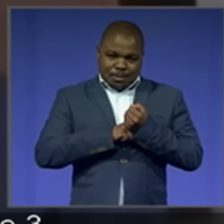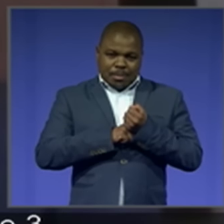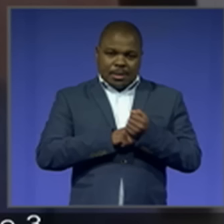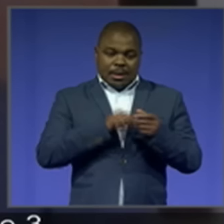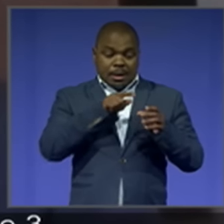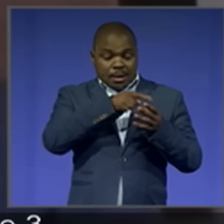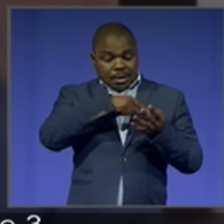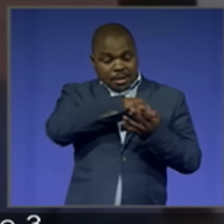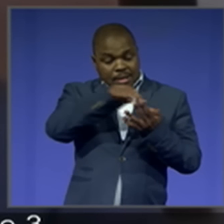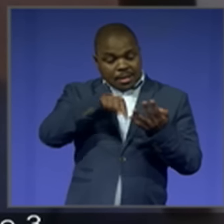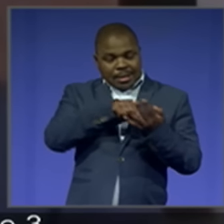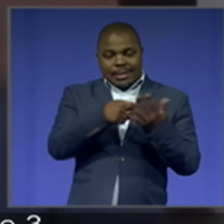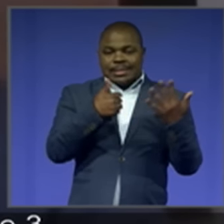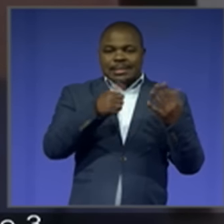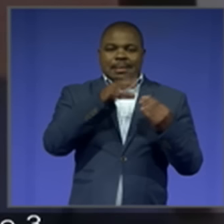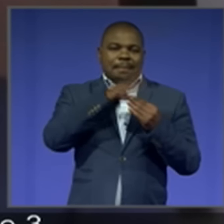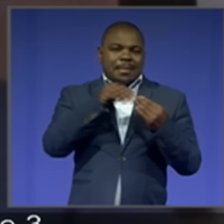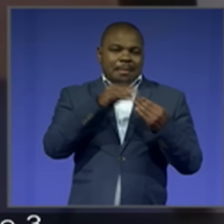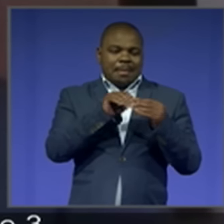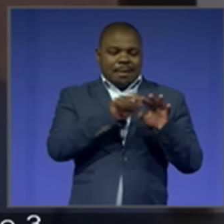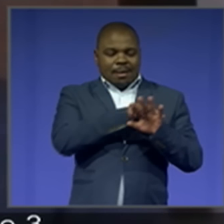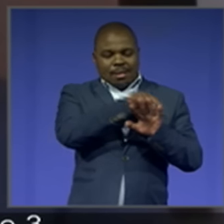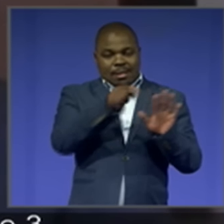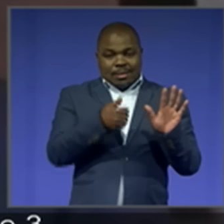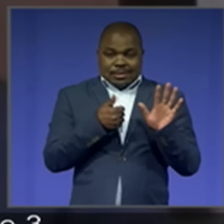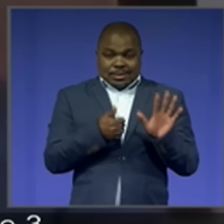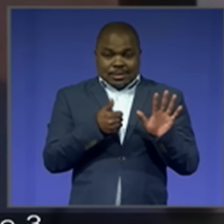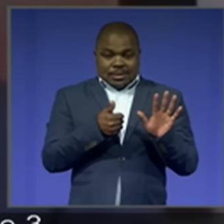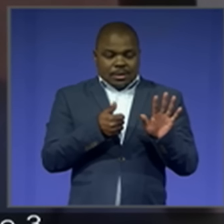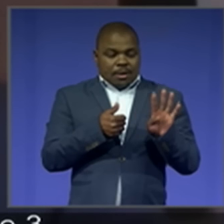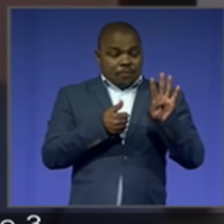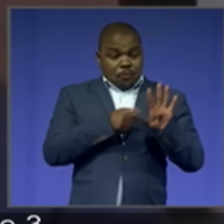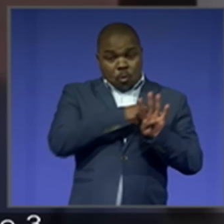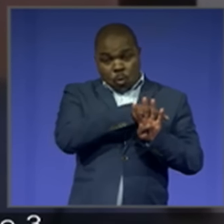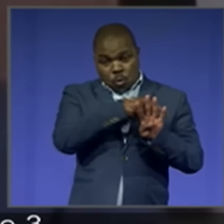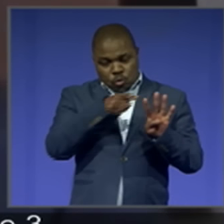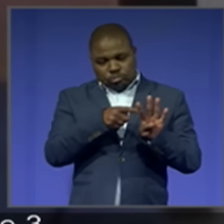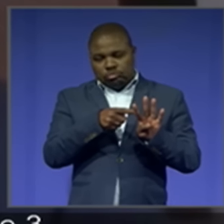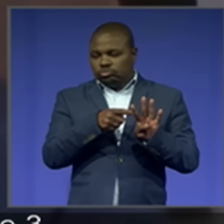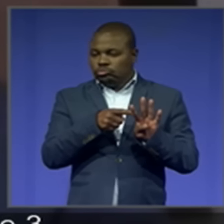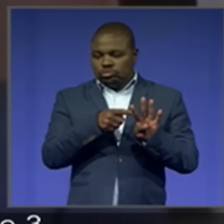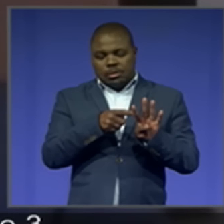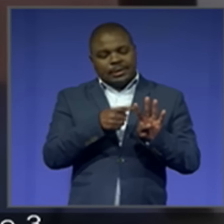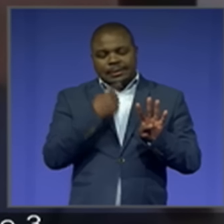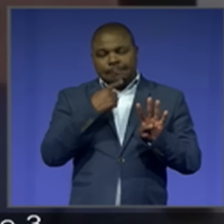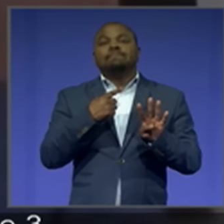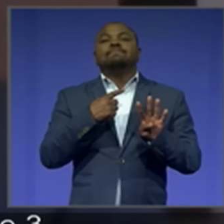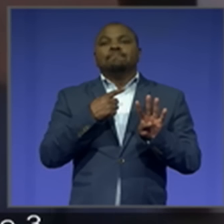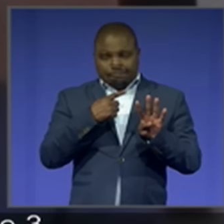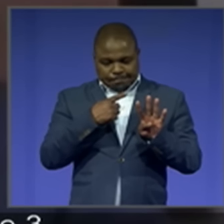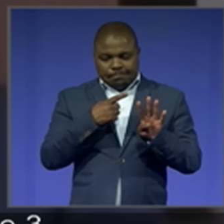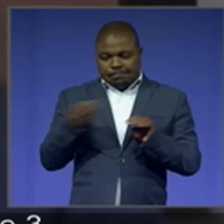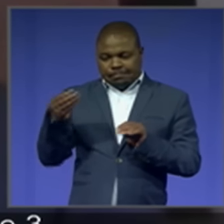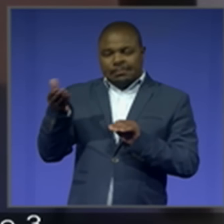le 6 members kapa ditho tse tsheletseng. Ba bane ho bona ba itse ha ba nyolle di-interest rates nakong ya jwale ka